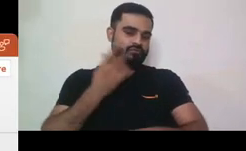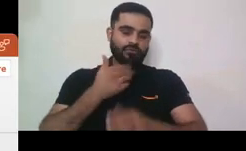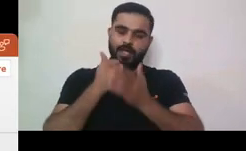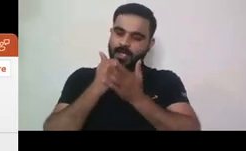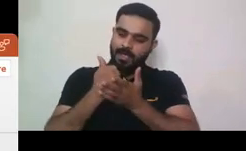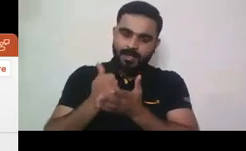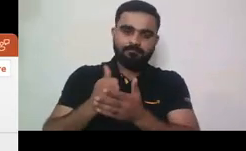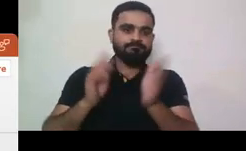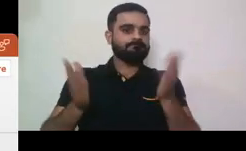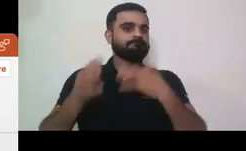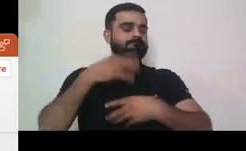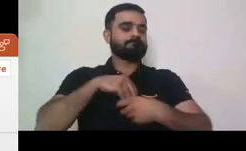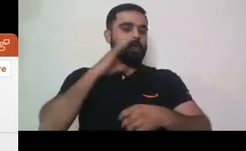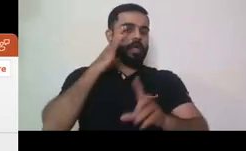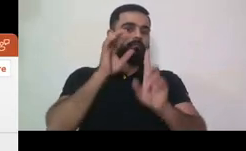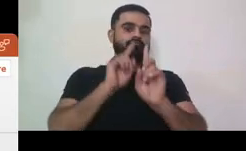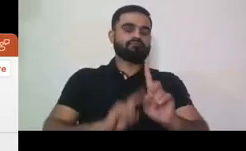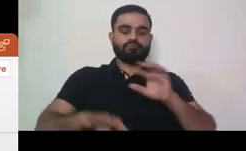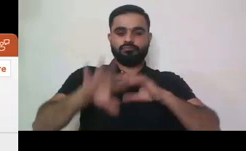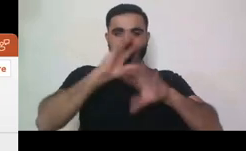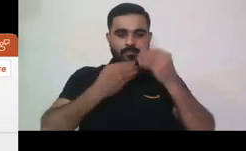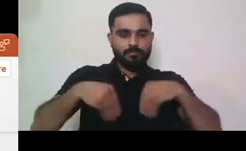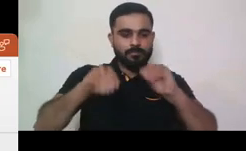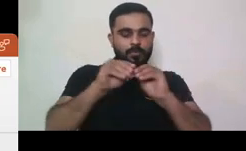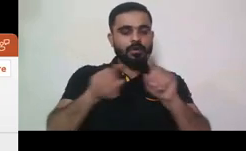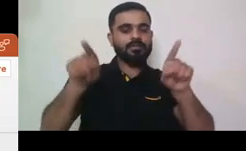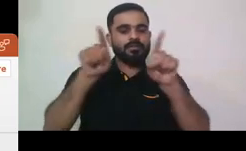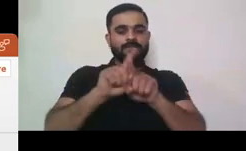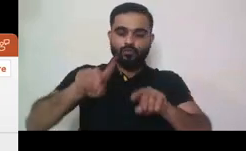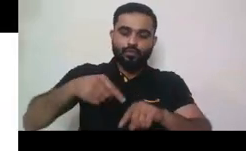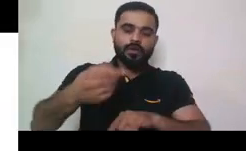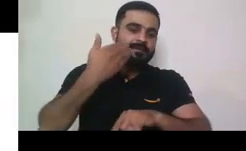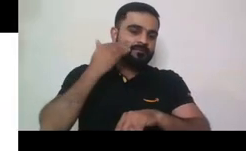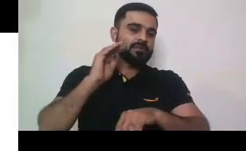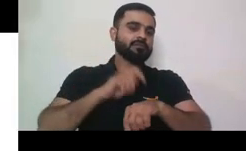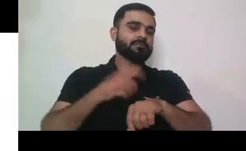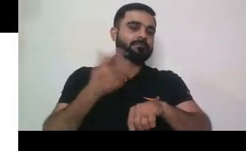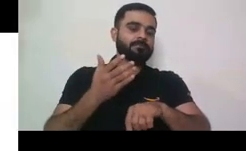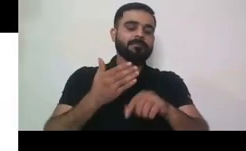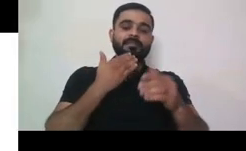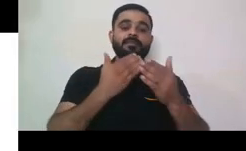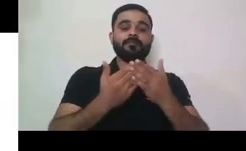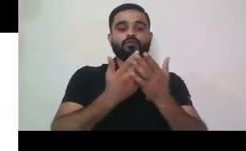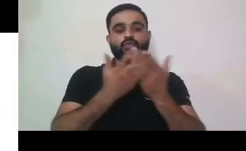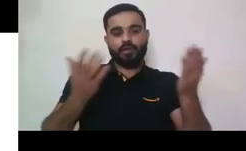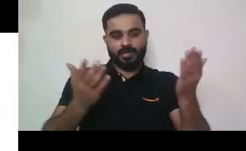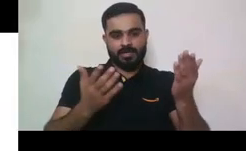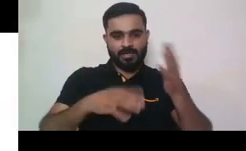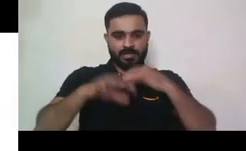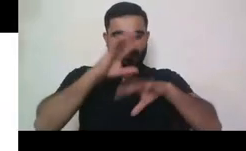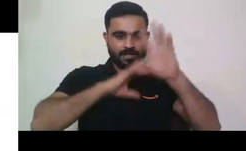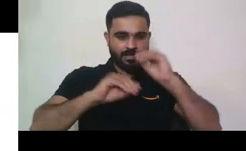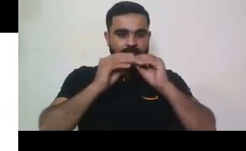helpful, very insightful. Have more sessions like this. When is the next session like this? So thank you very much. We all learned a